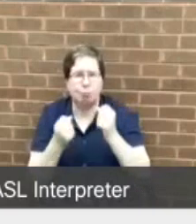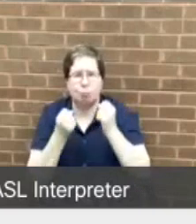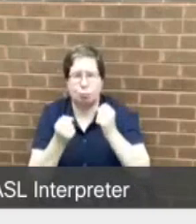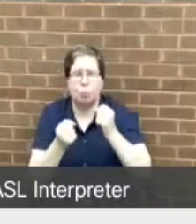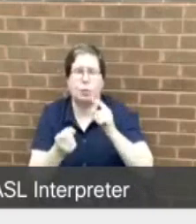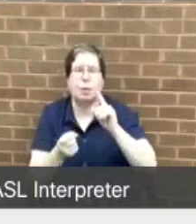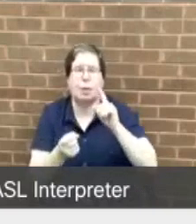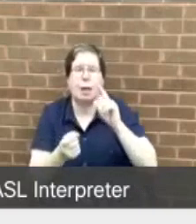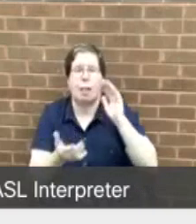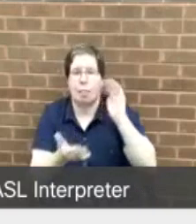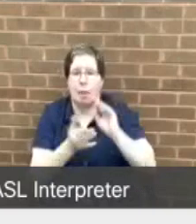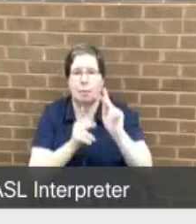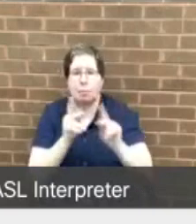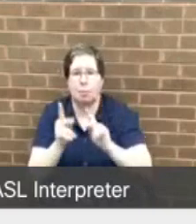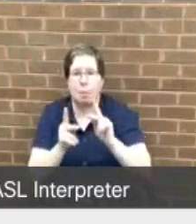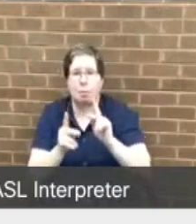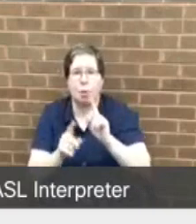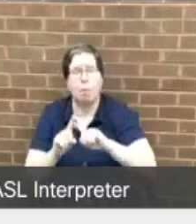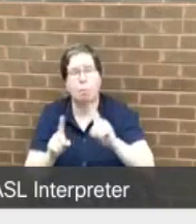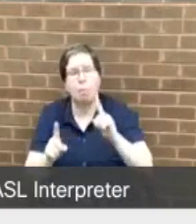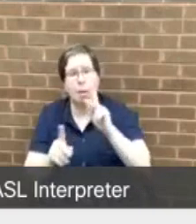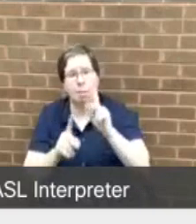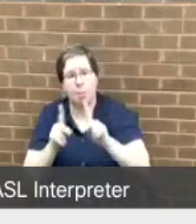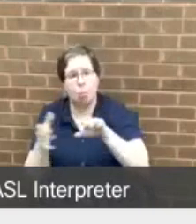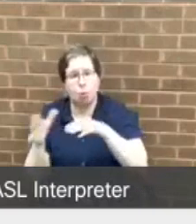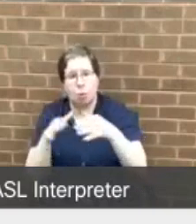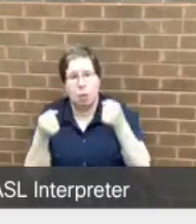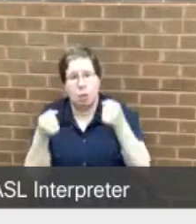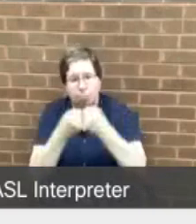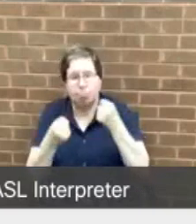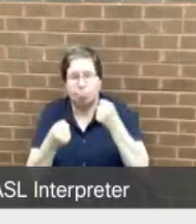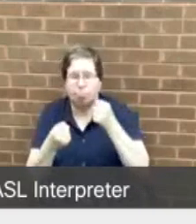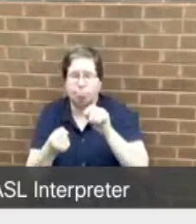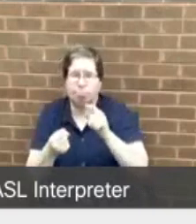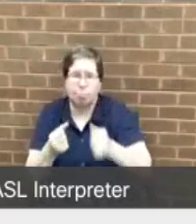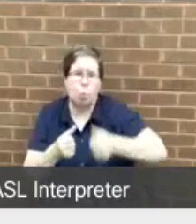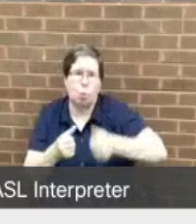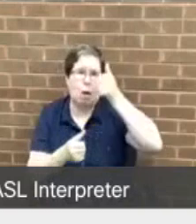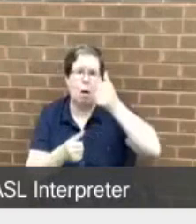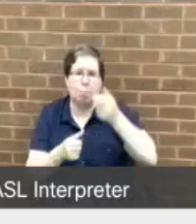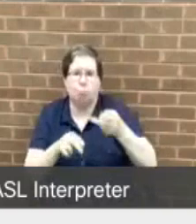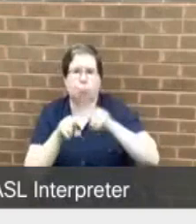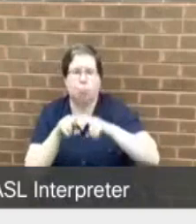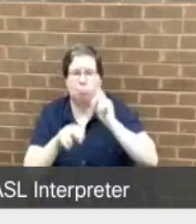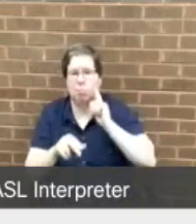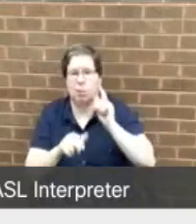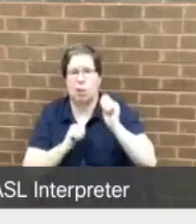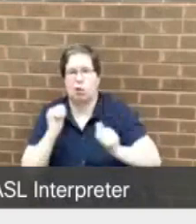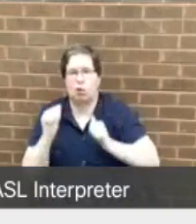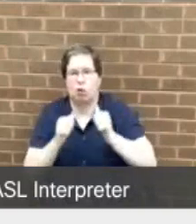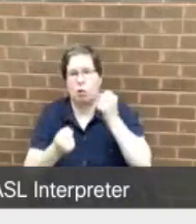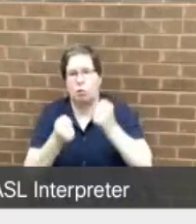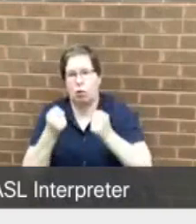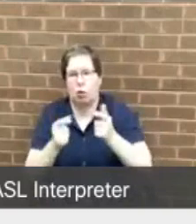significantly and our fatality numbers went up. And it was very much related to aggressive driving and speeding.